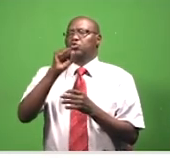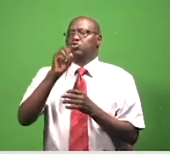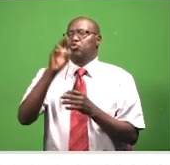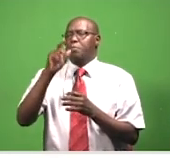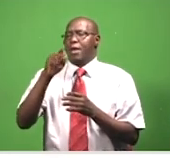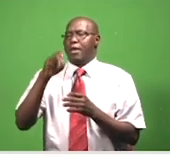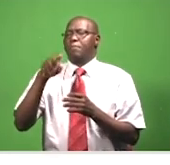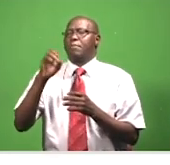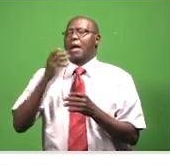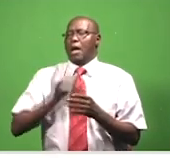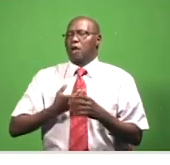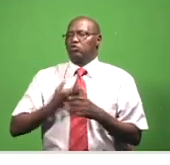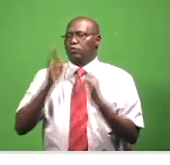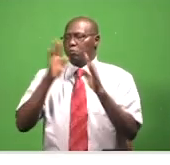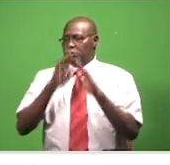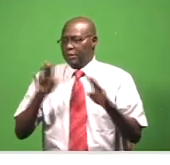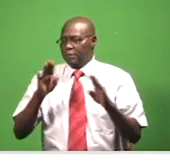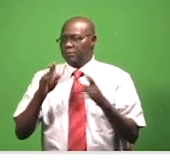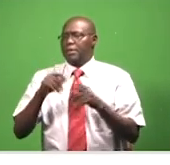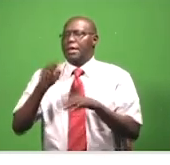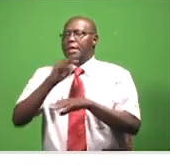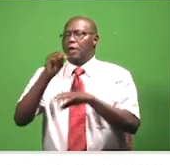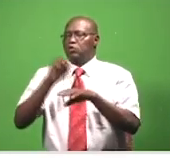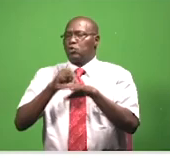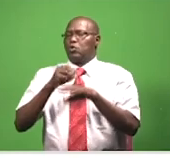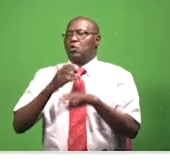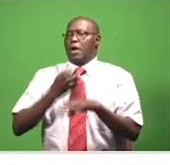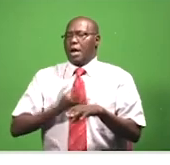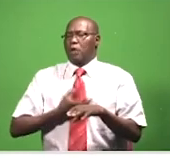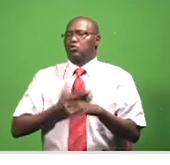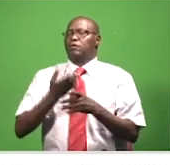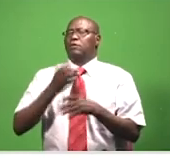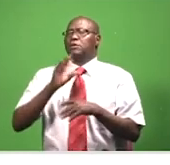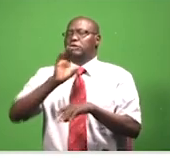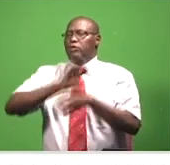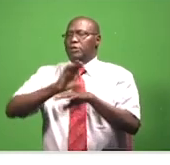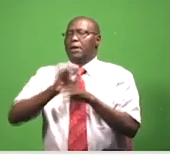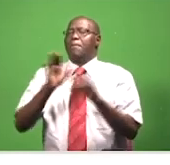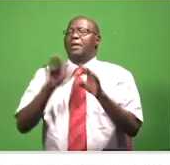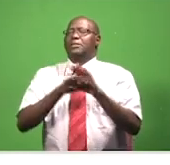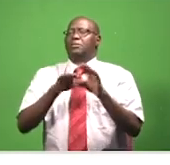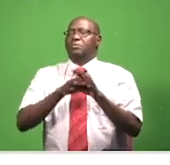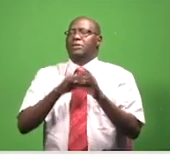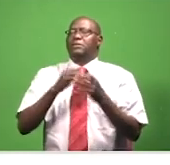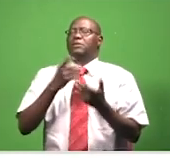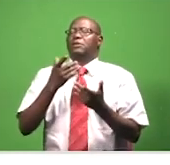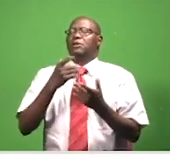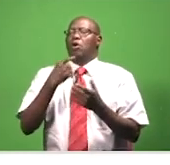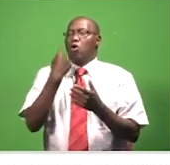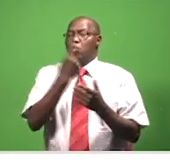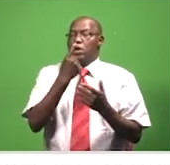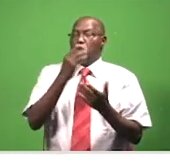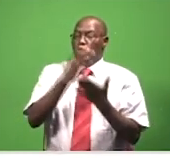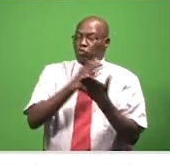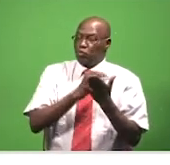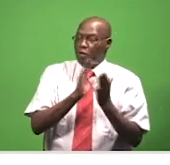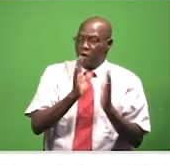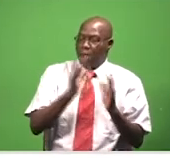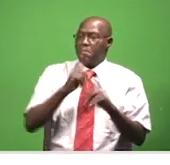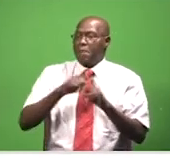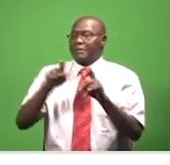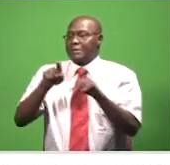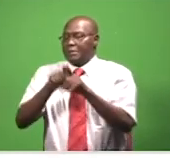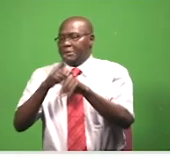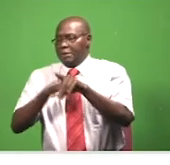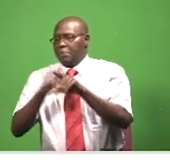the National Council of Churches actually participate not only in constitution-making processes, but also participate